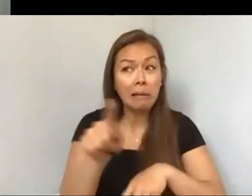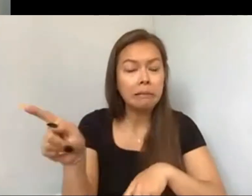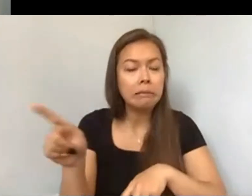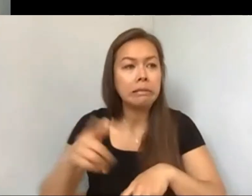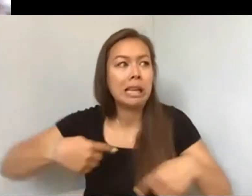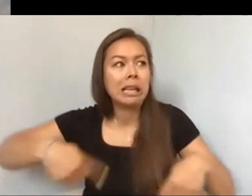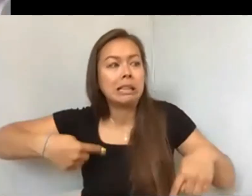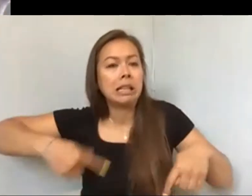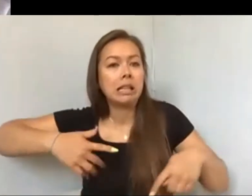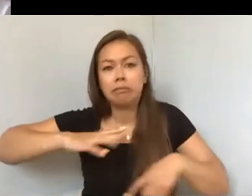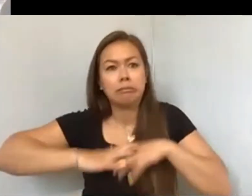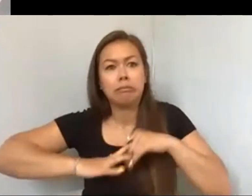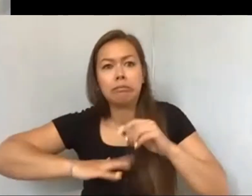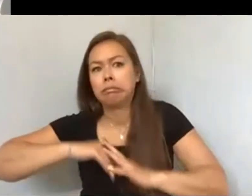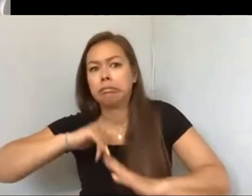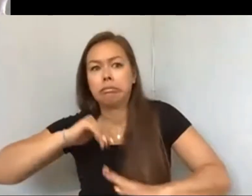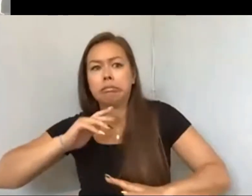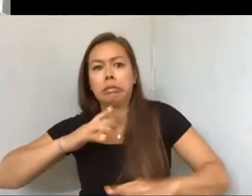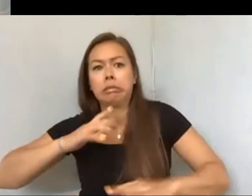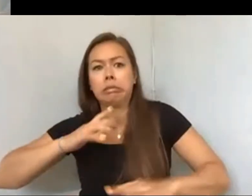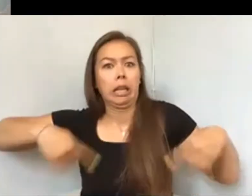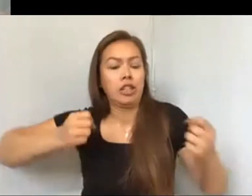and looking forward to,